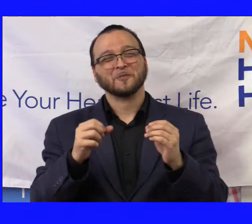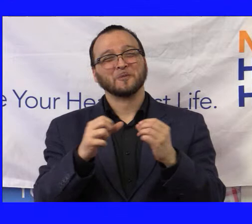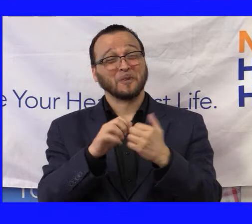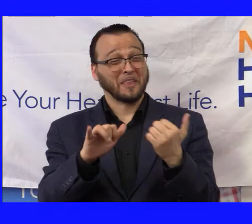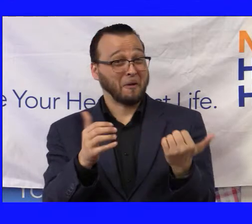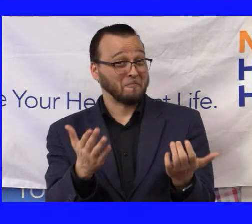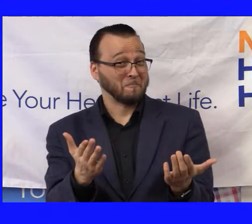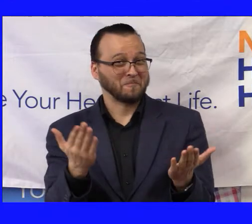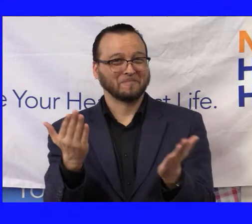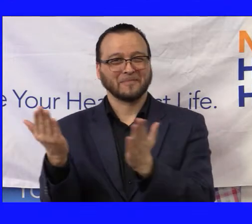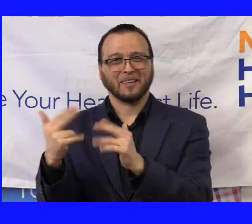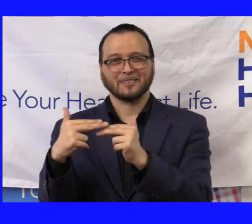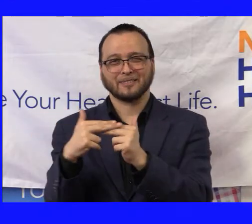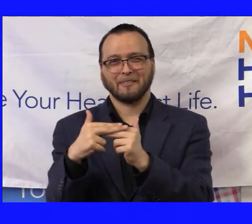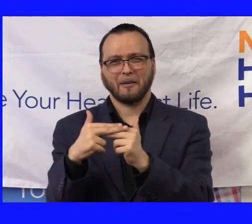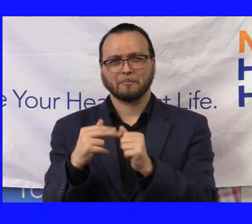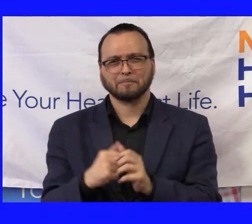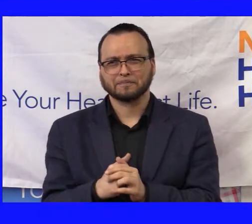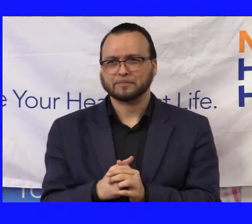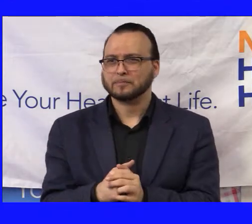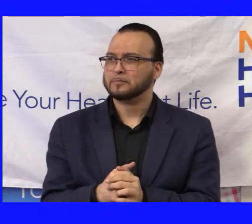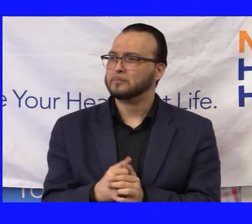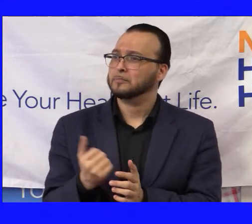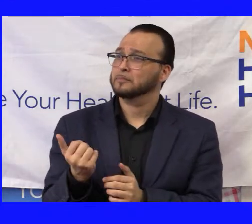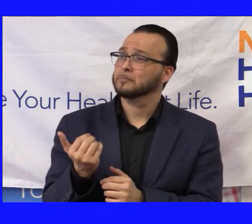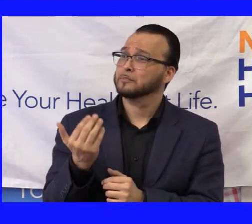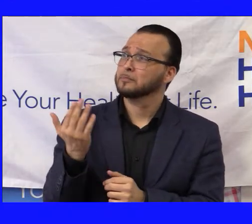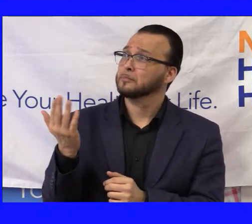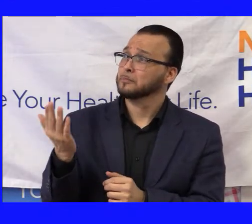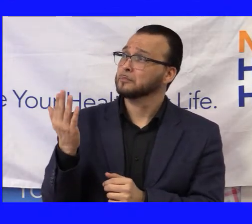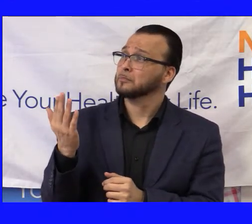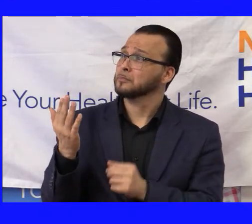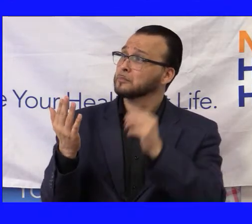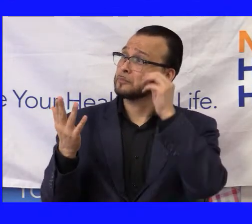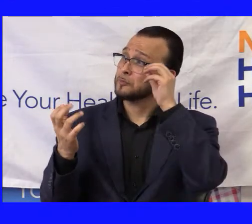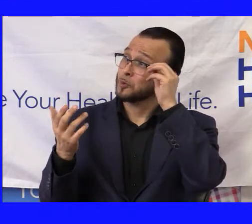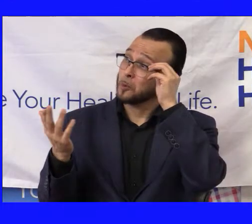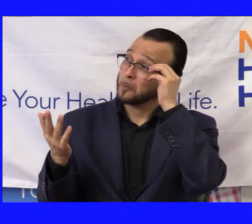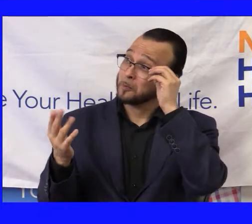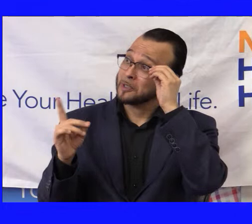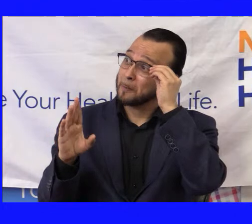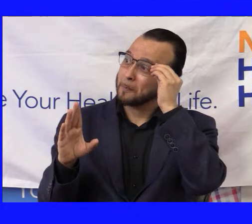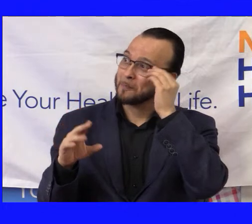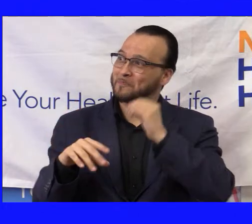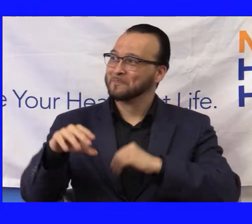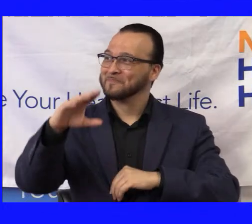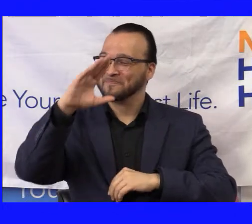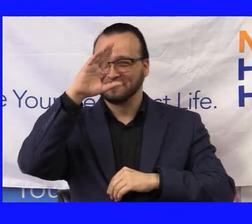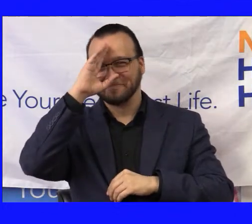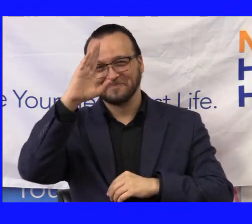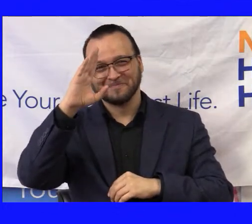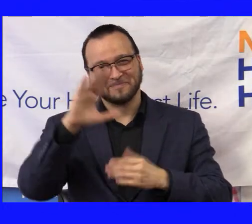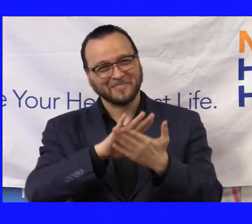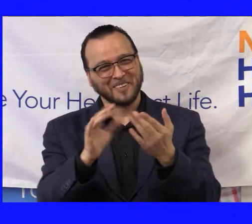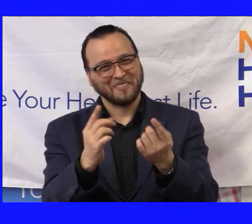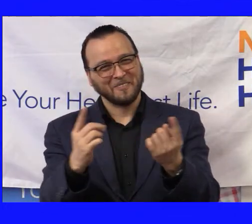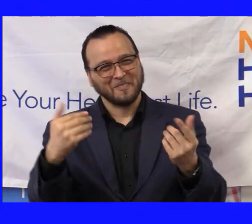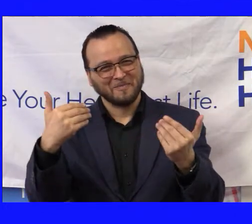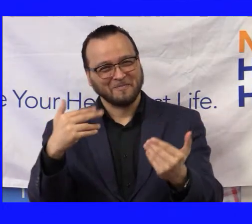to the next slide. And Deb, do you want to take us away? Sure. Hello, everyone. Nice to see you